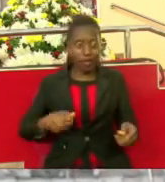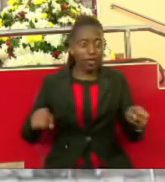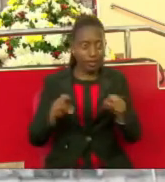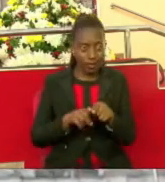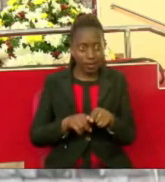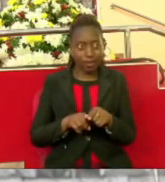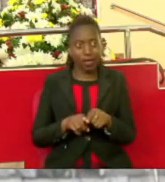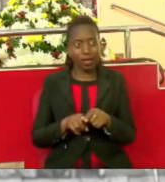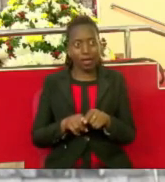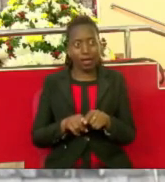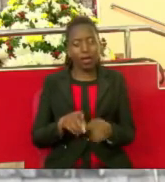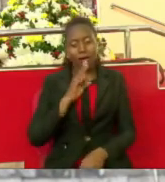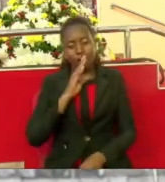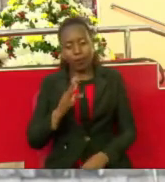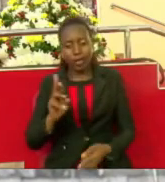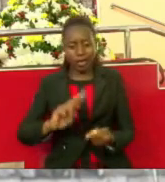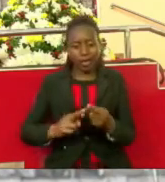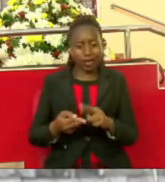Being a relative of extended family.